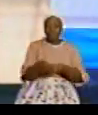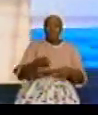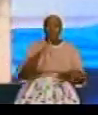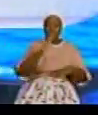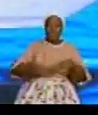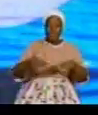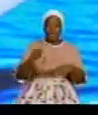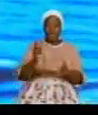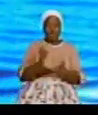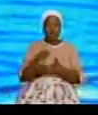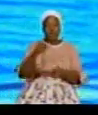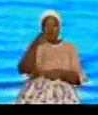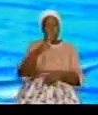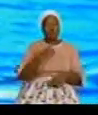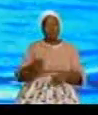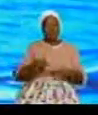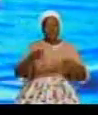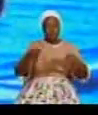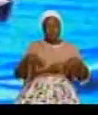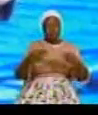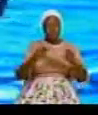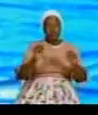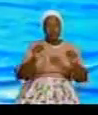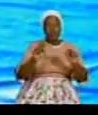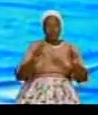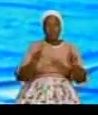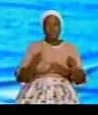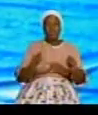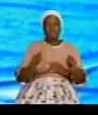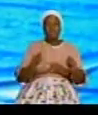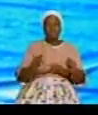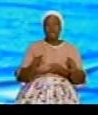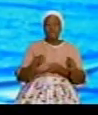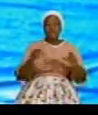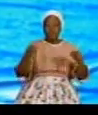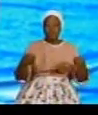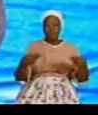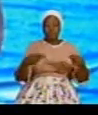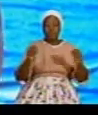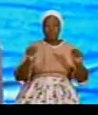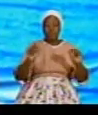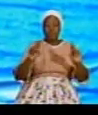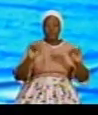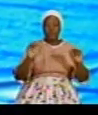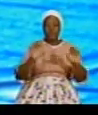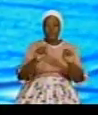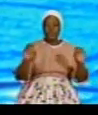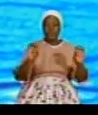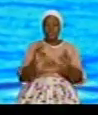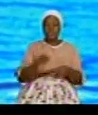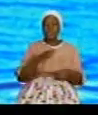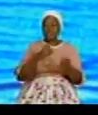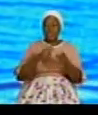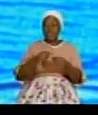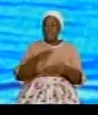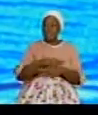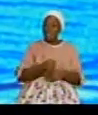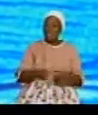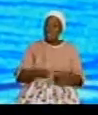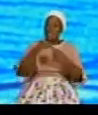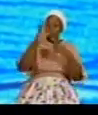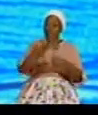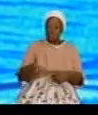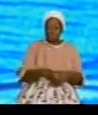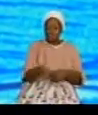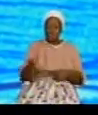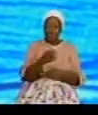God. The Pharisees and all the Jews influenced by those Pharisees, except they washed their hands